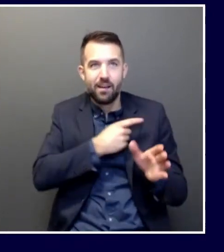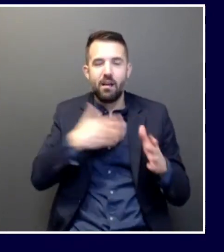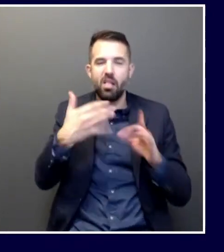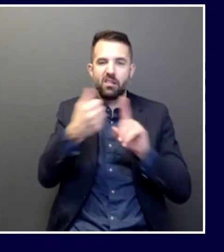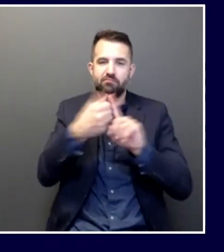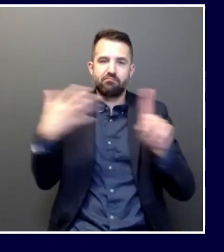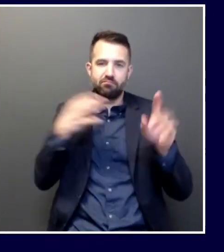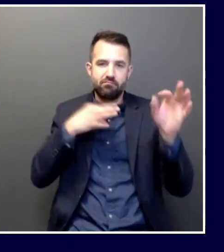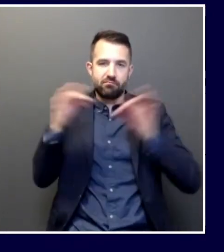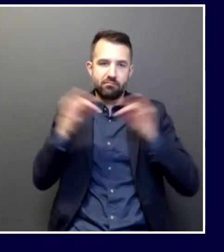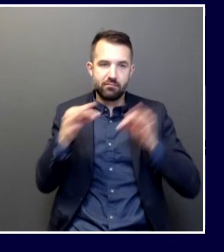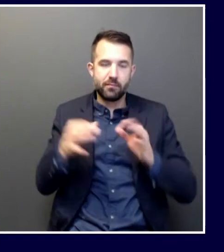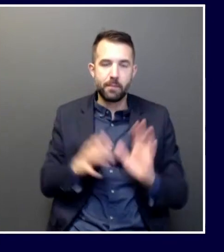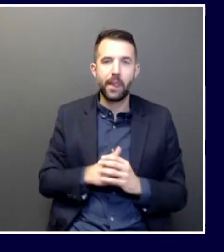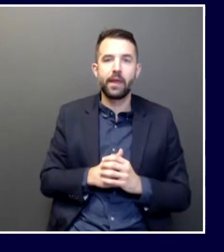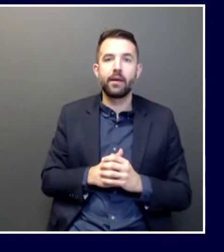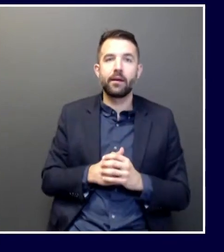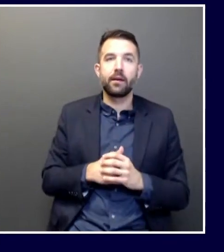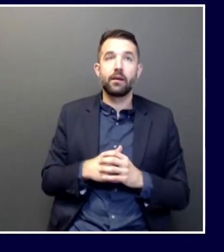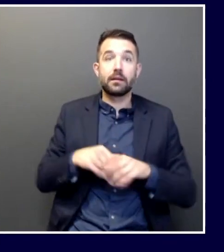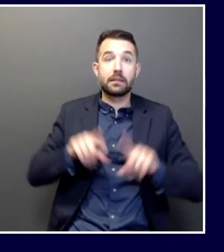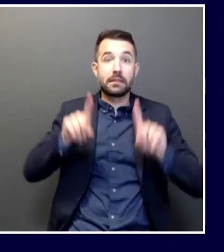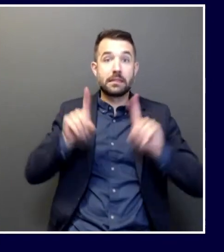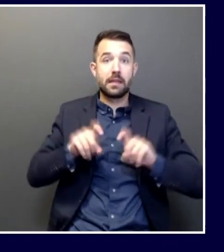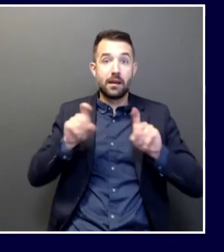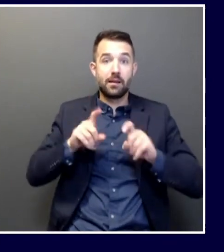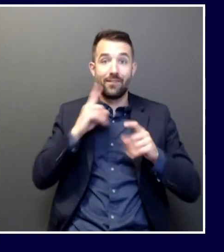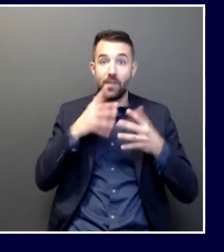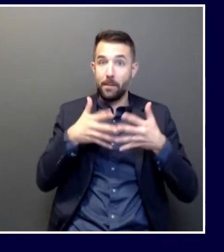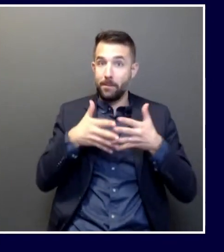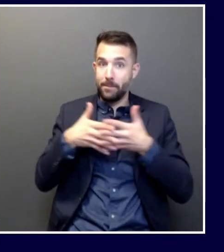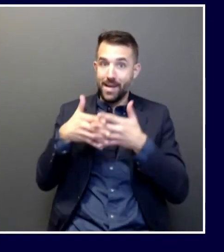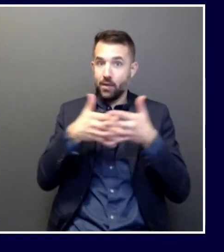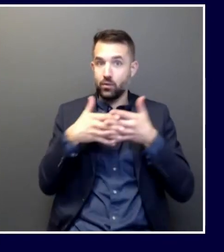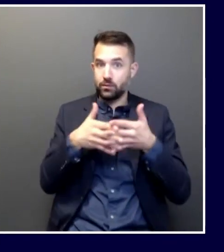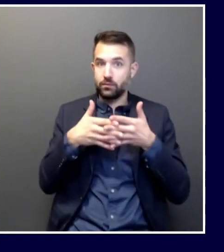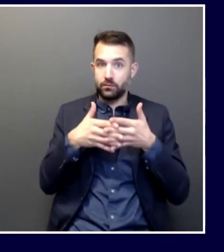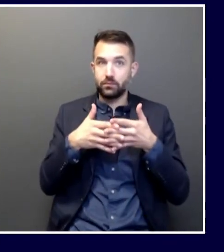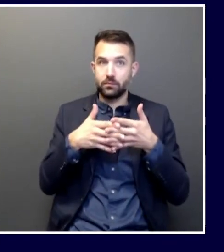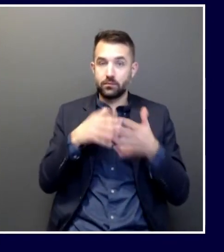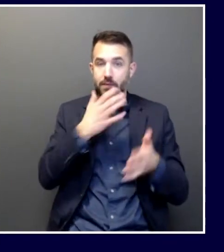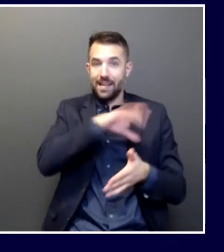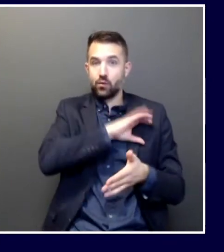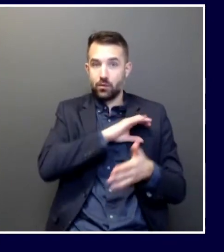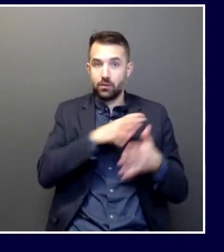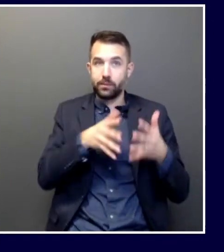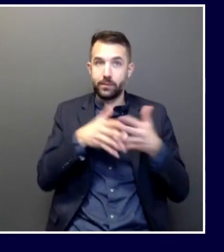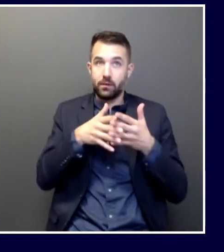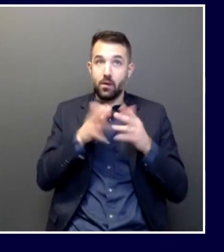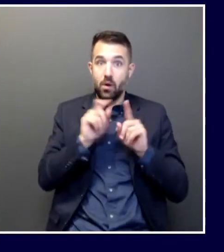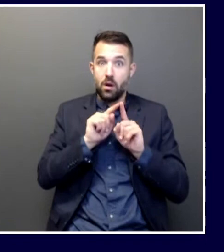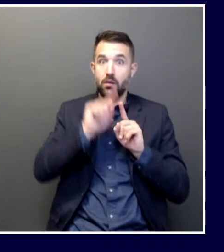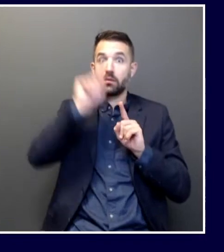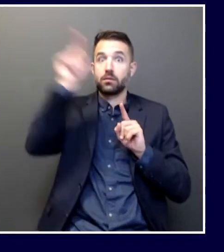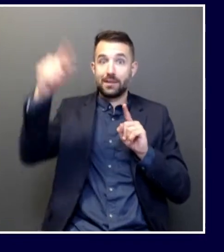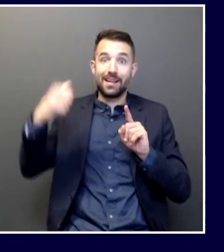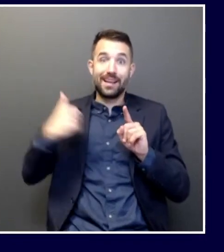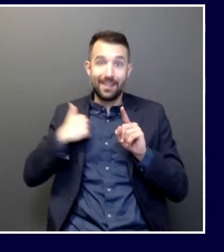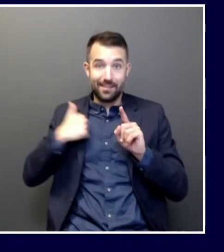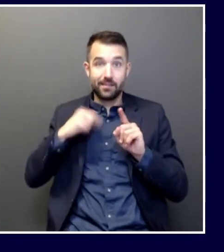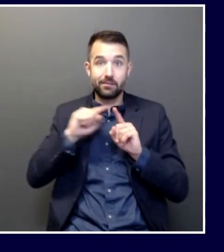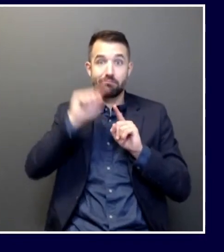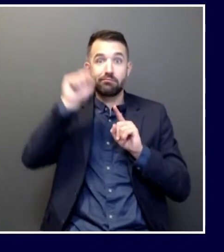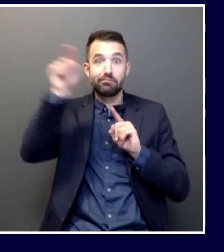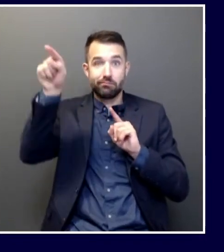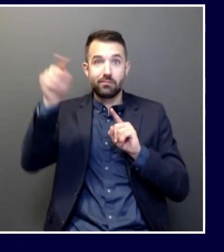now to American citizens who would need to go across the border. As I understand the documents that have been put out, Canadians who